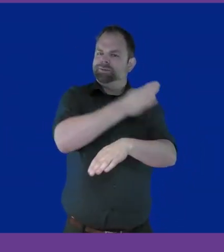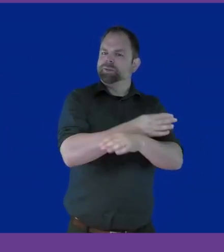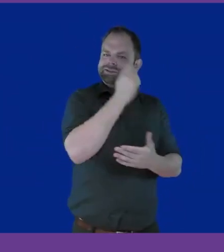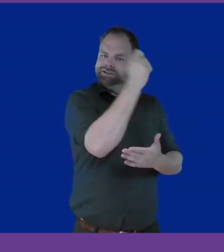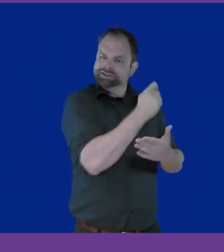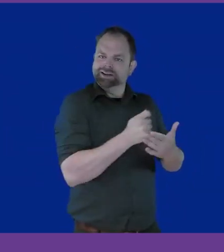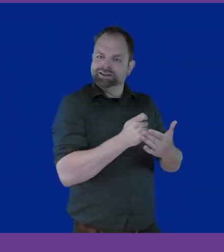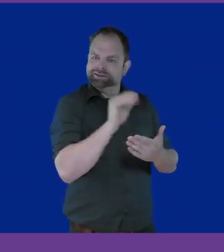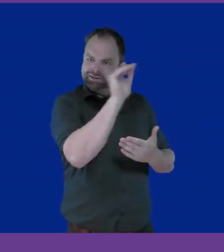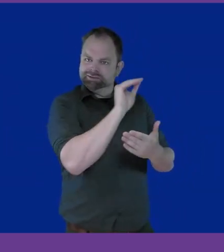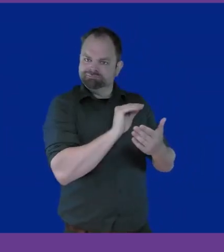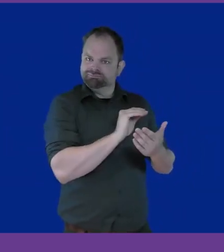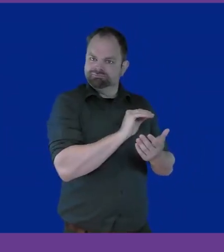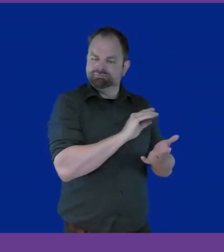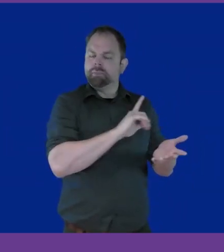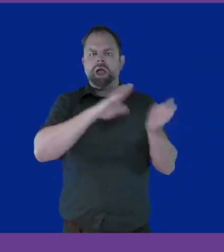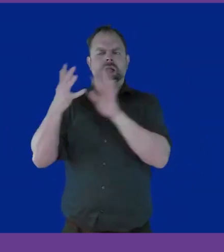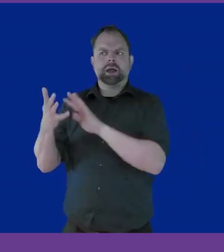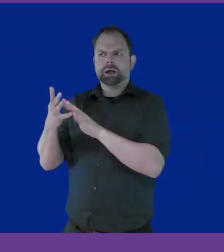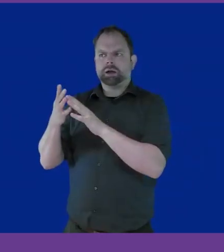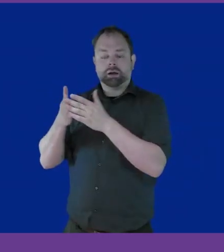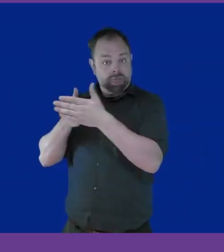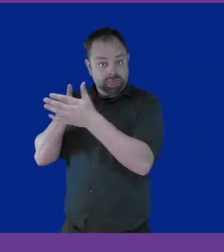can talk for hours about that, but that's not what we're